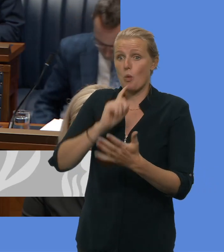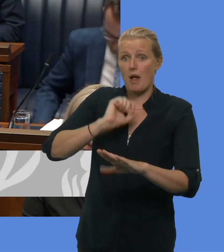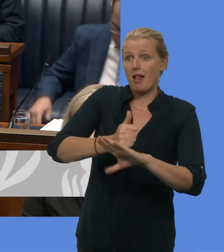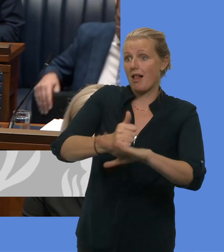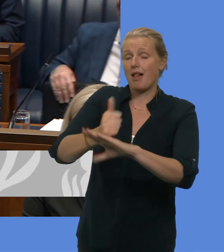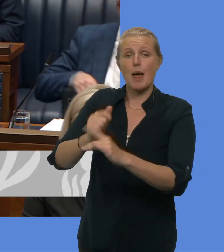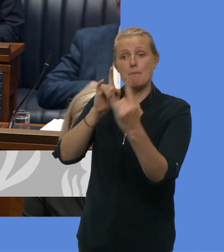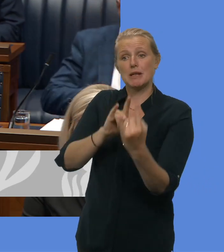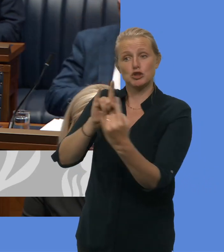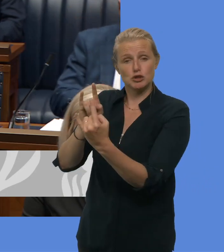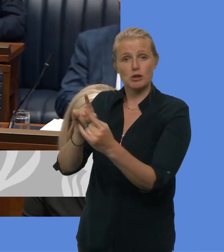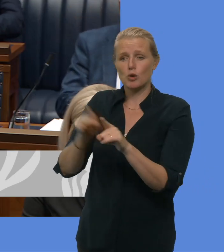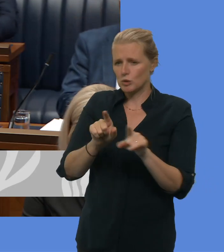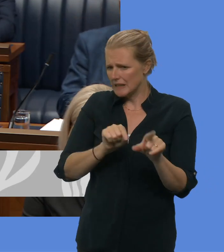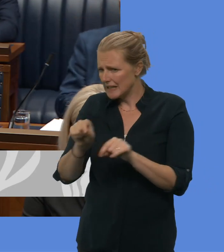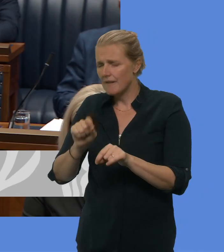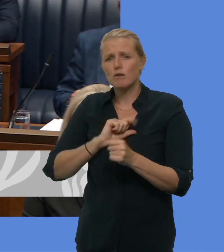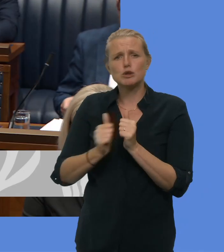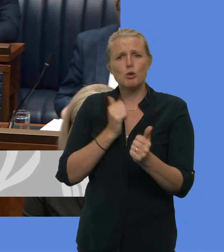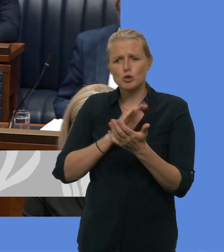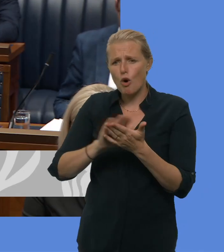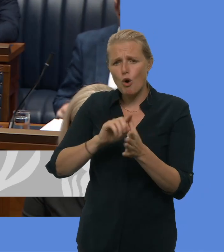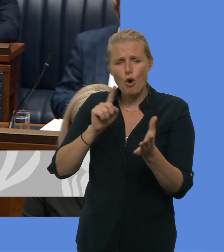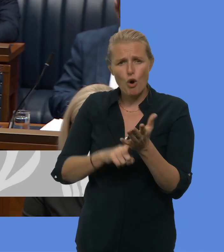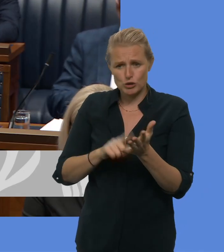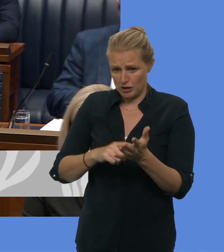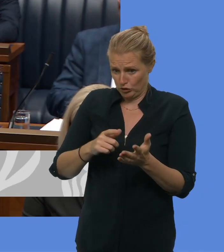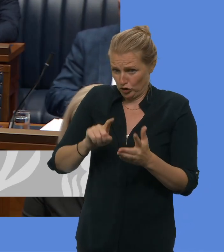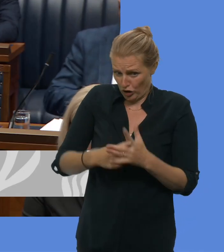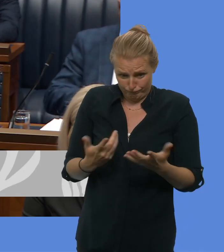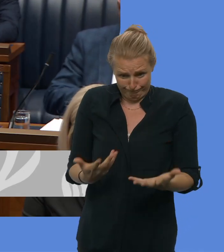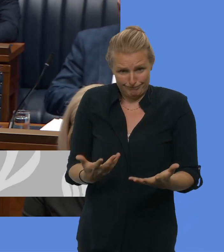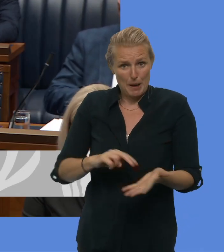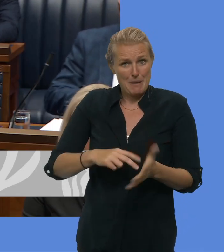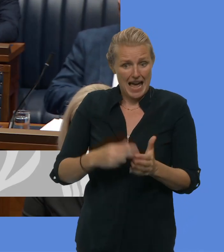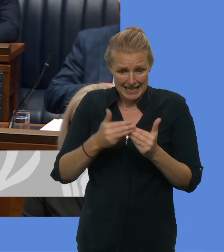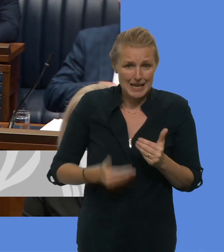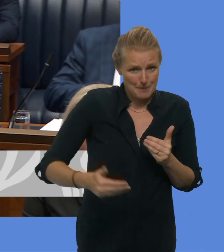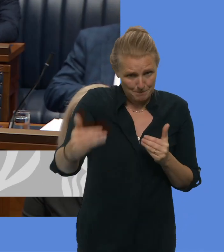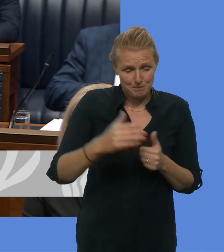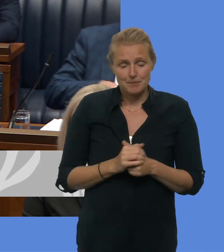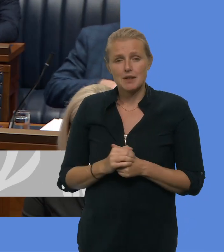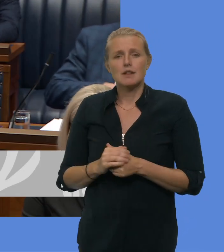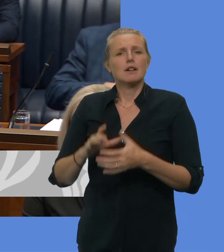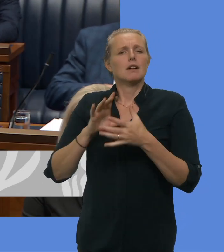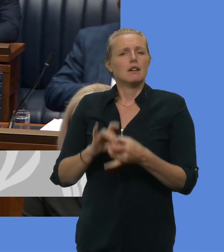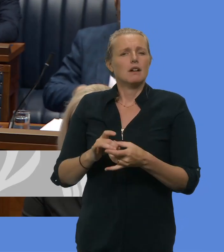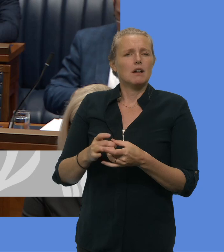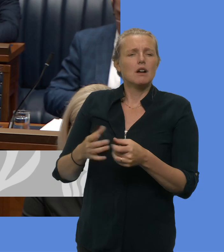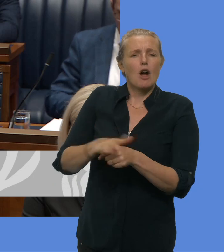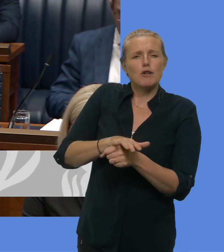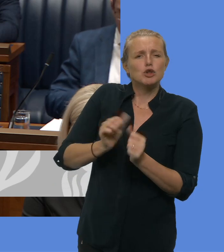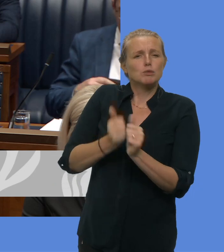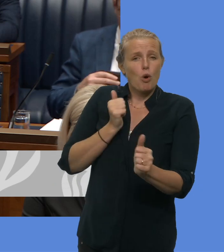the selection of an initial tranche of sports halls to advance into planning. In regard to the pilot exercise for covered sports,